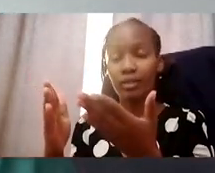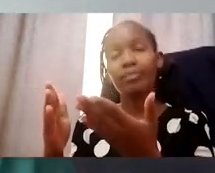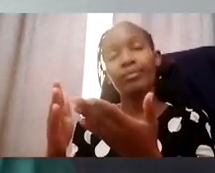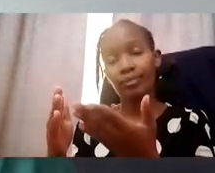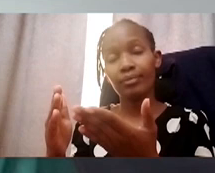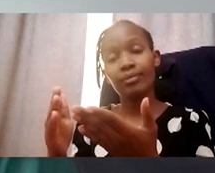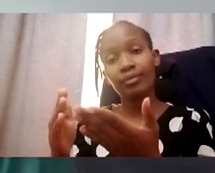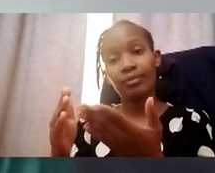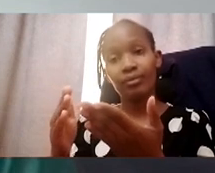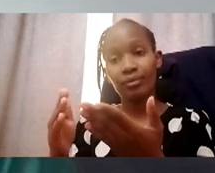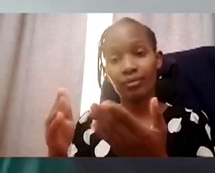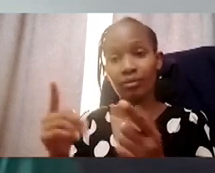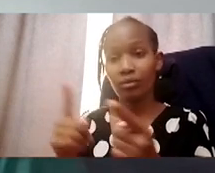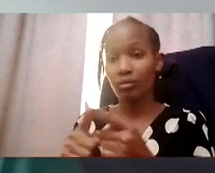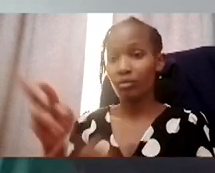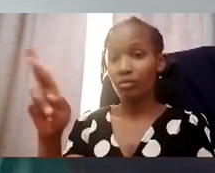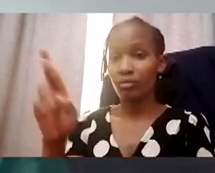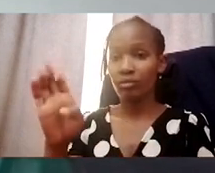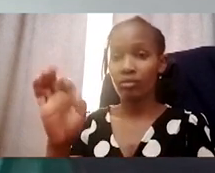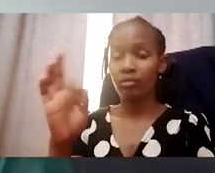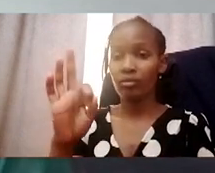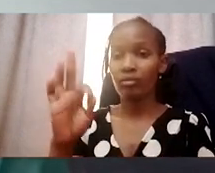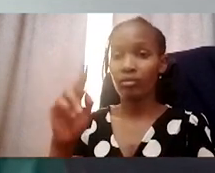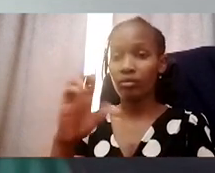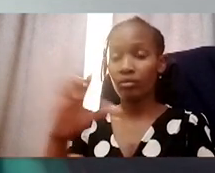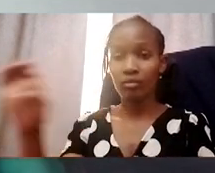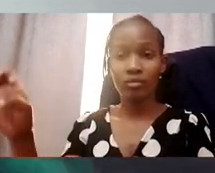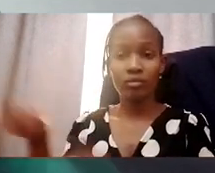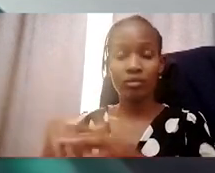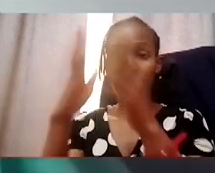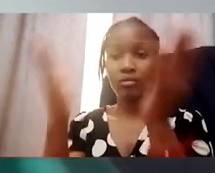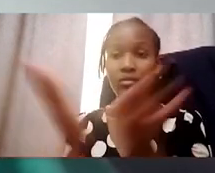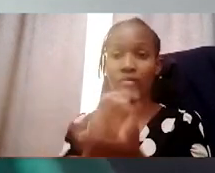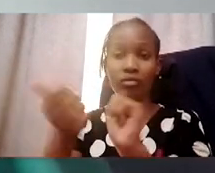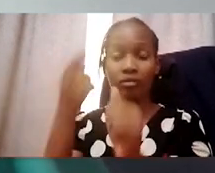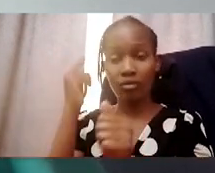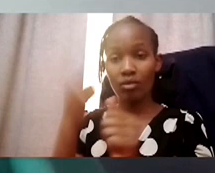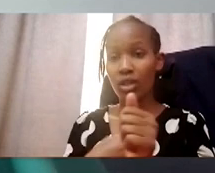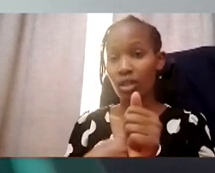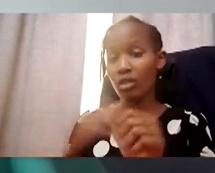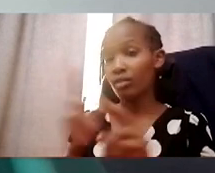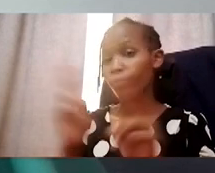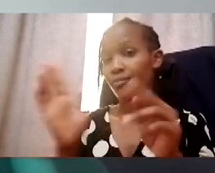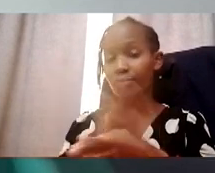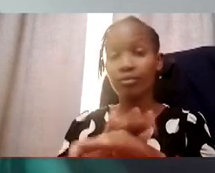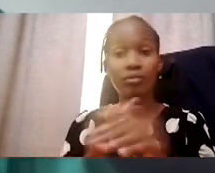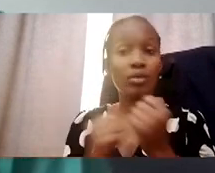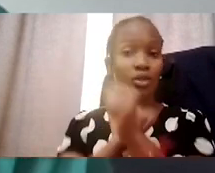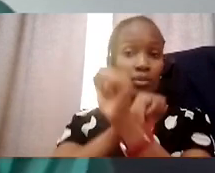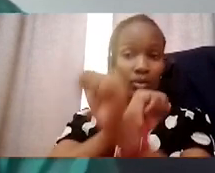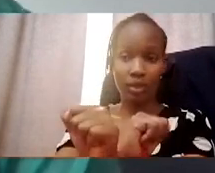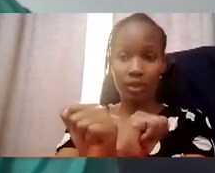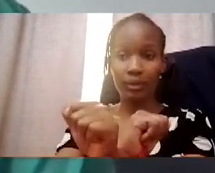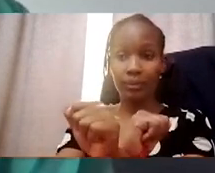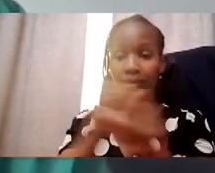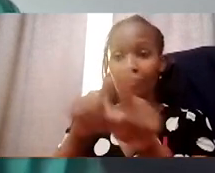basically at refugees across the world. Really, sport for us is a crucial pillar to protect refugees. It gives them opportunities